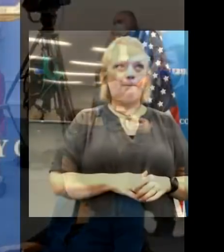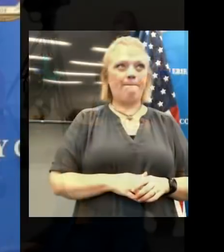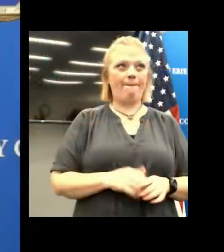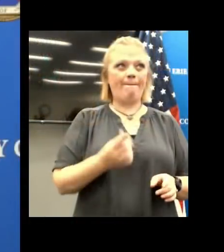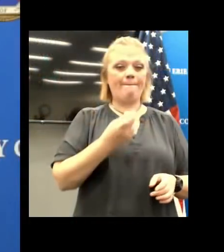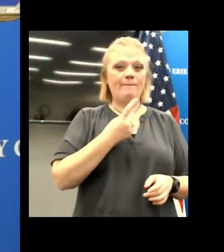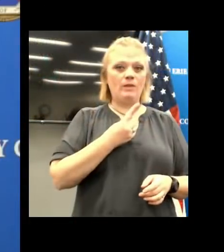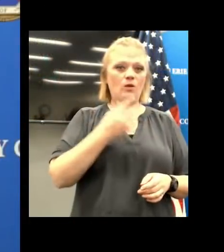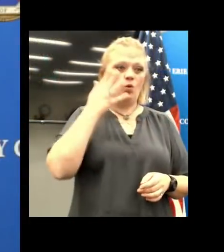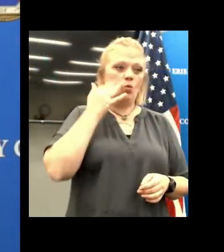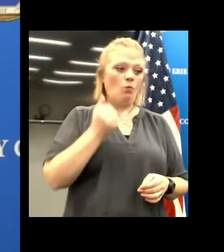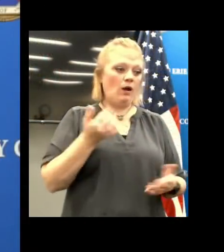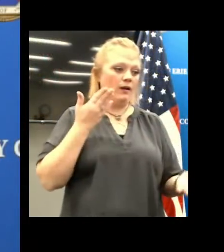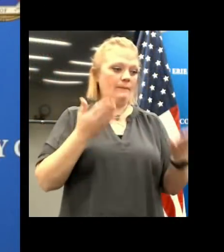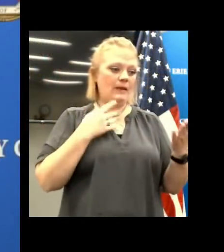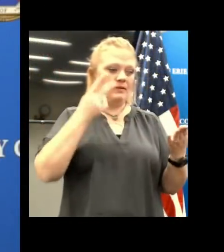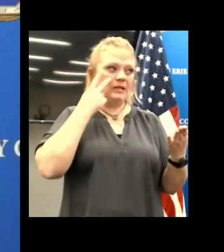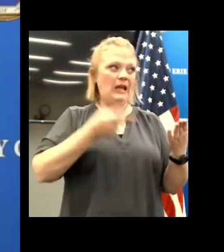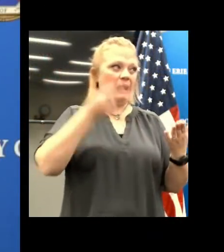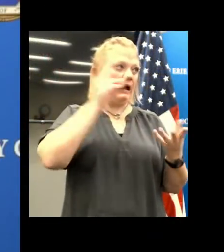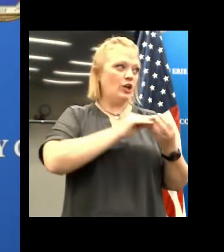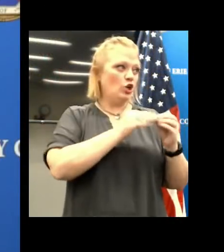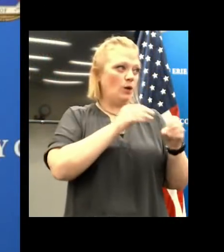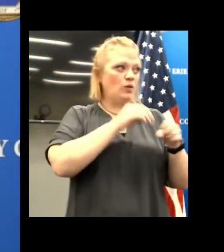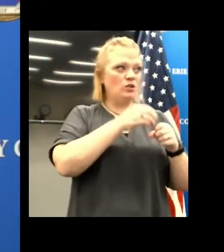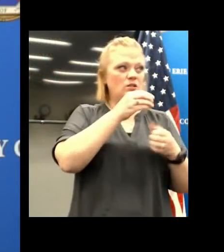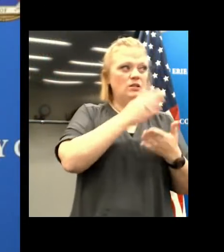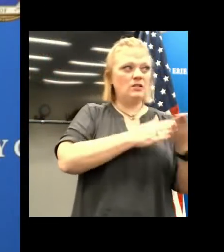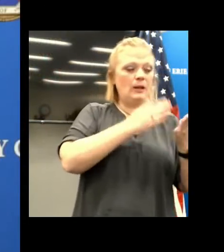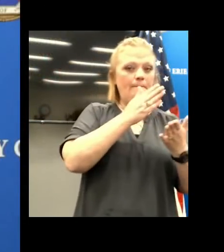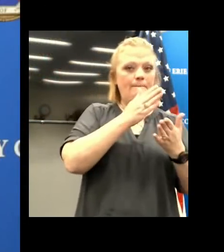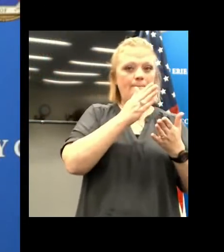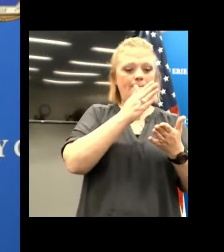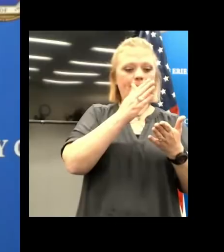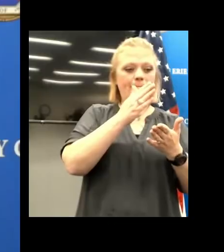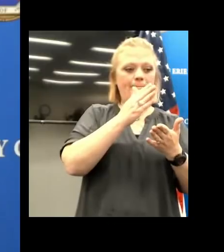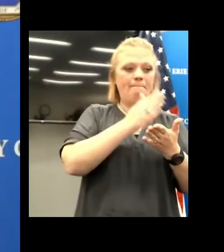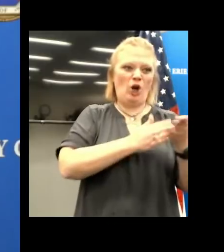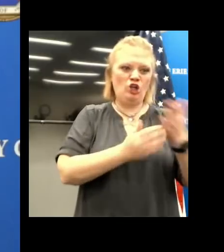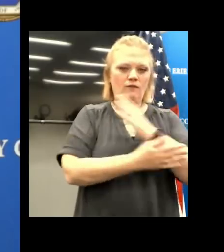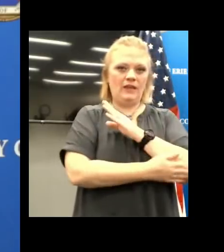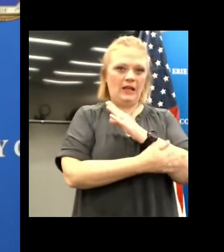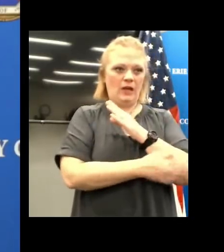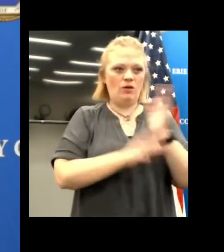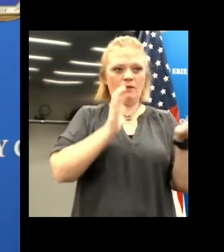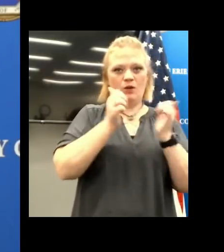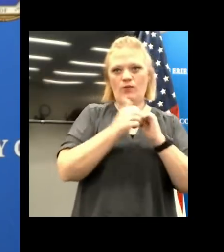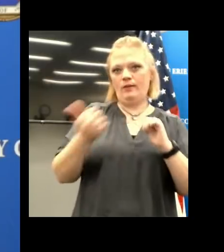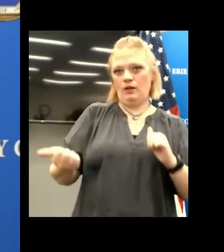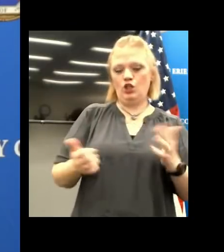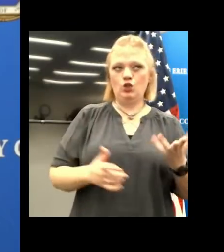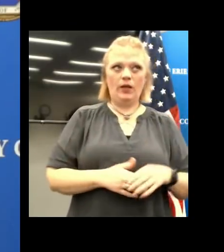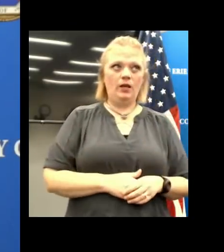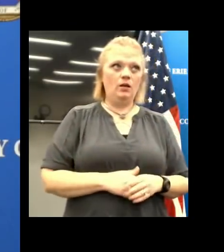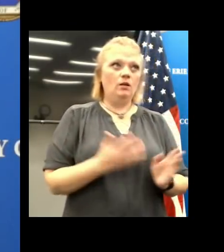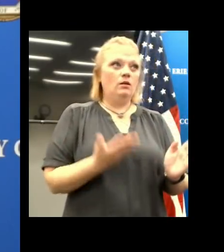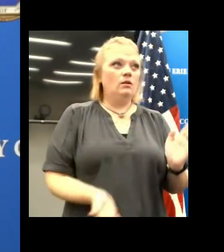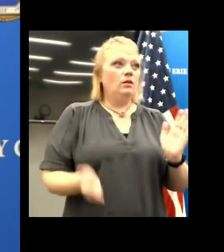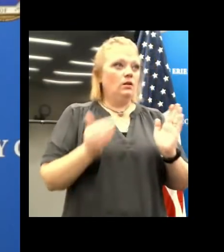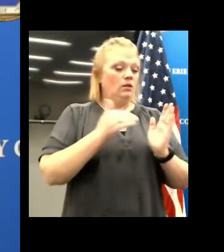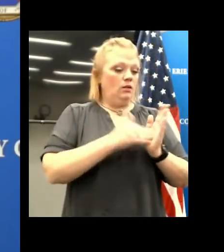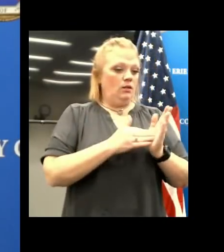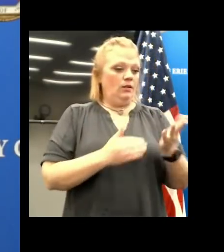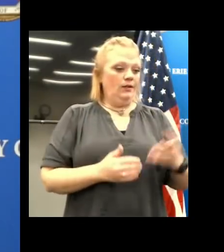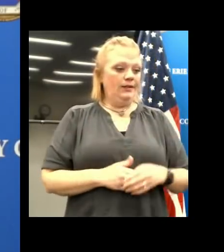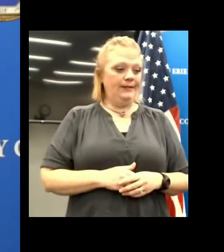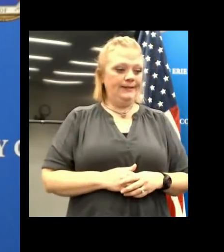why may we be seeing higher numbers in some part of the counties compared to others? Well, I think again, this can